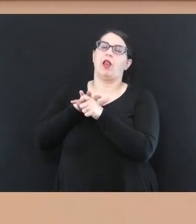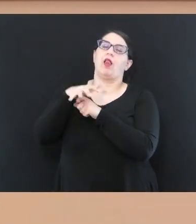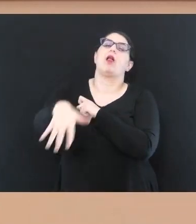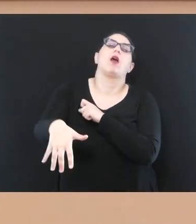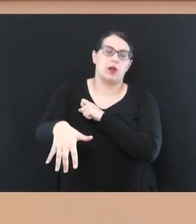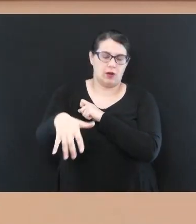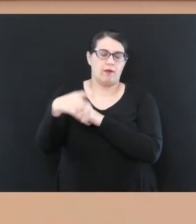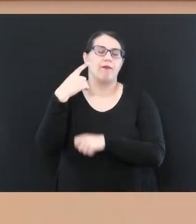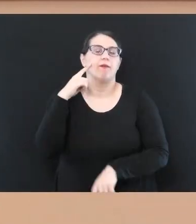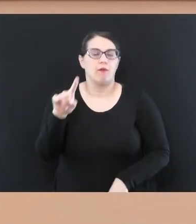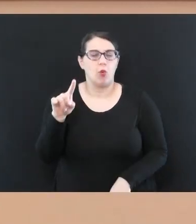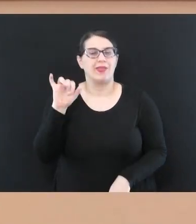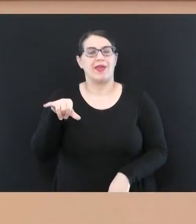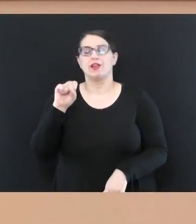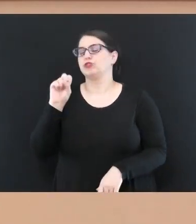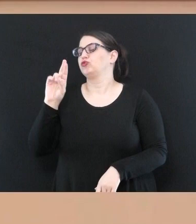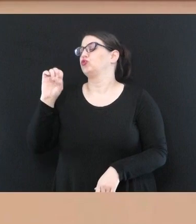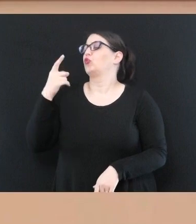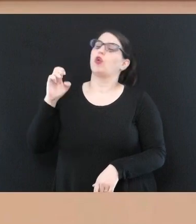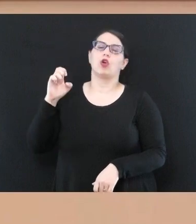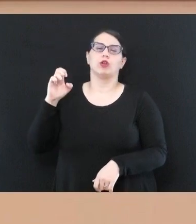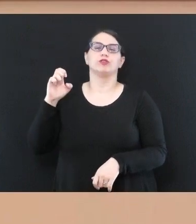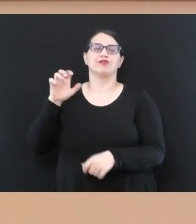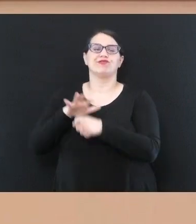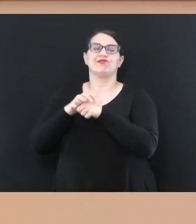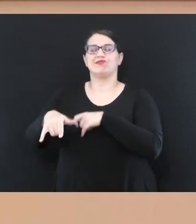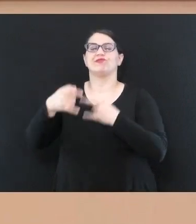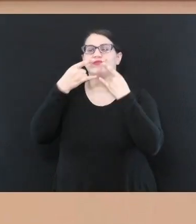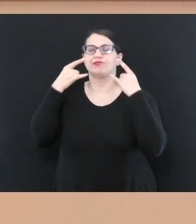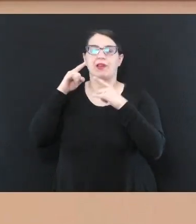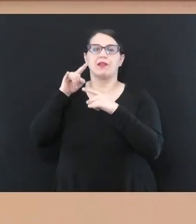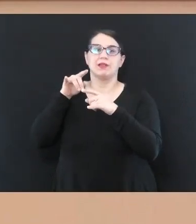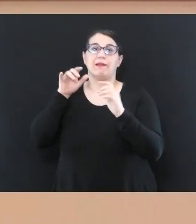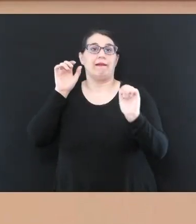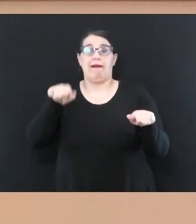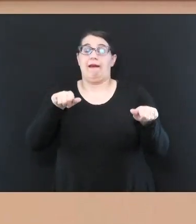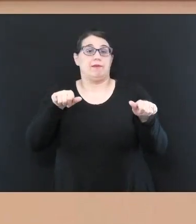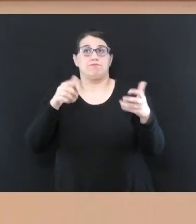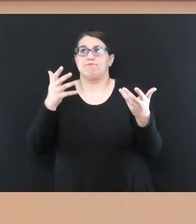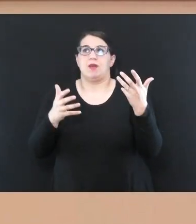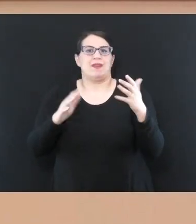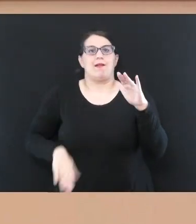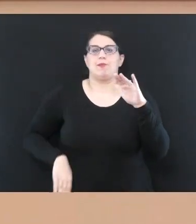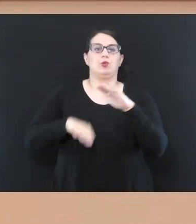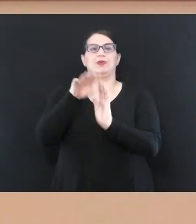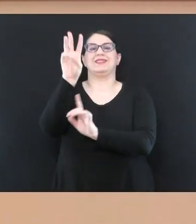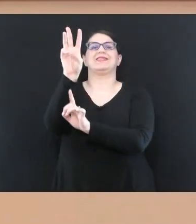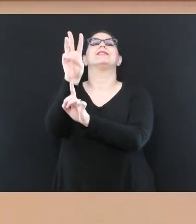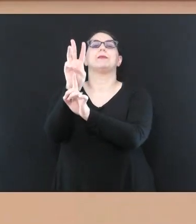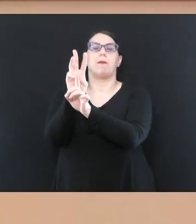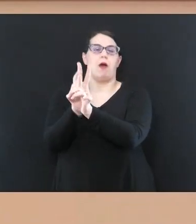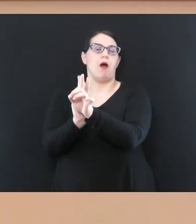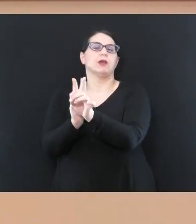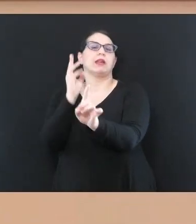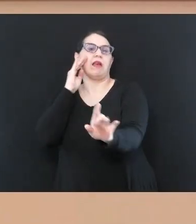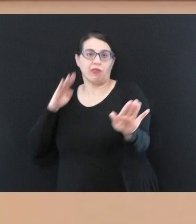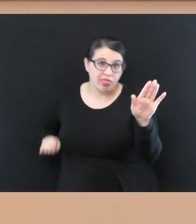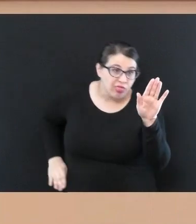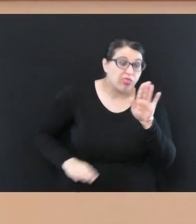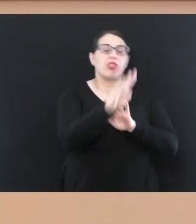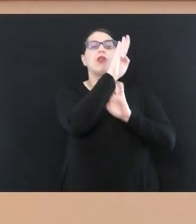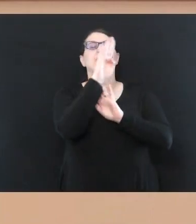surge supply right now to address up to a 6-month surge. For